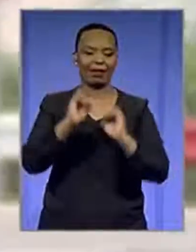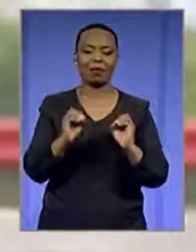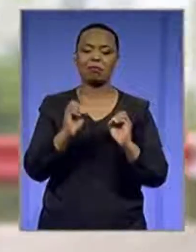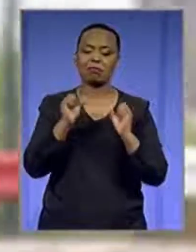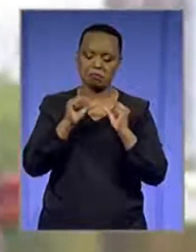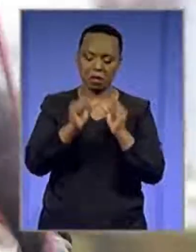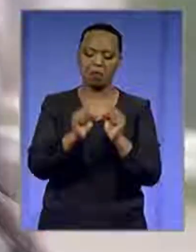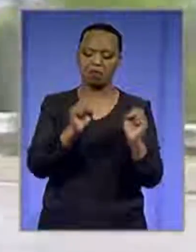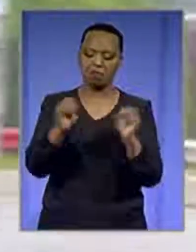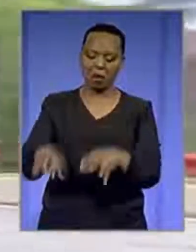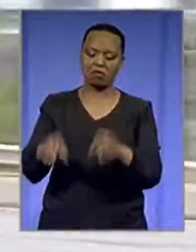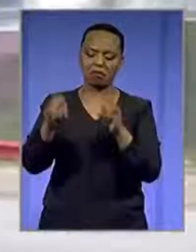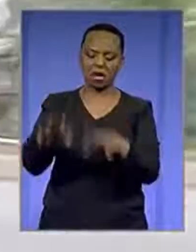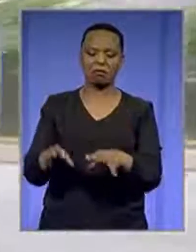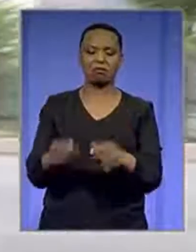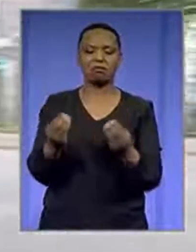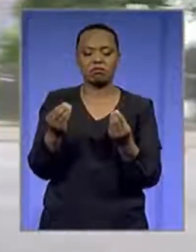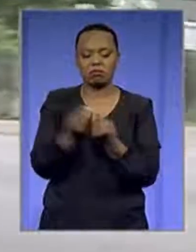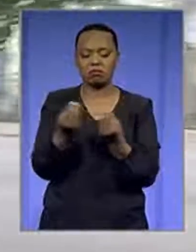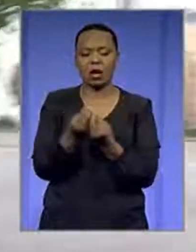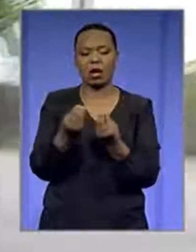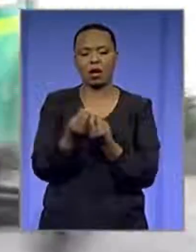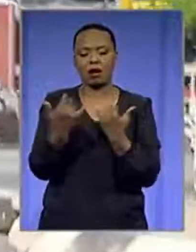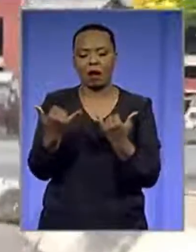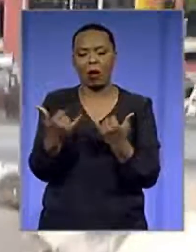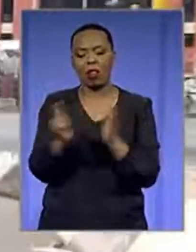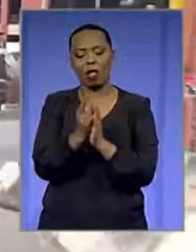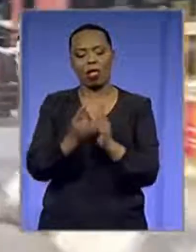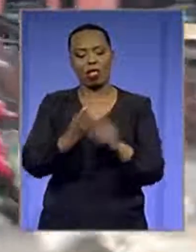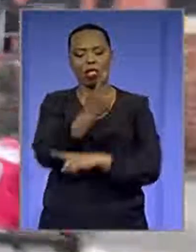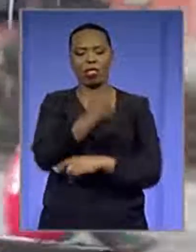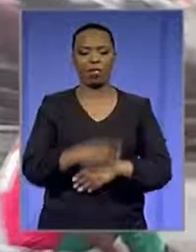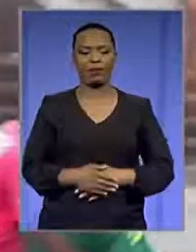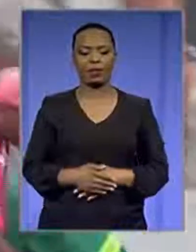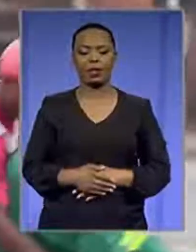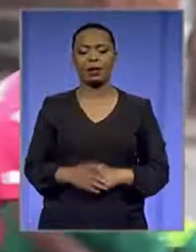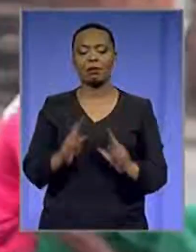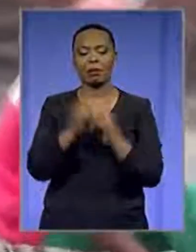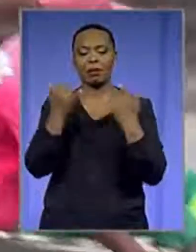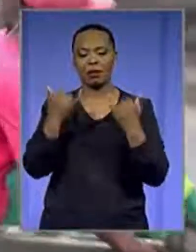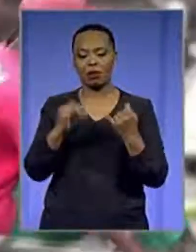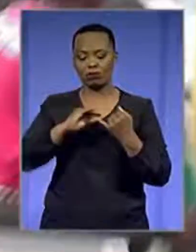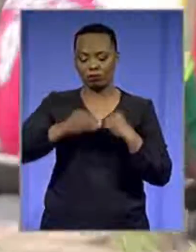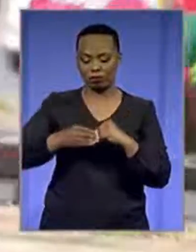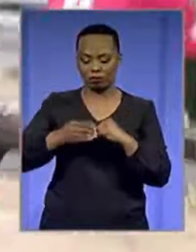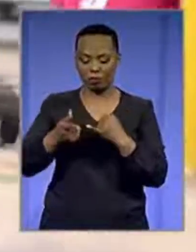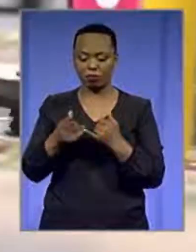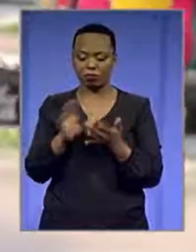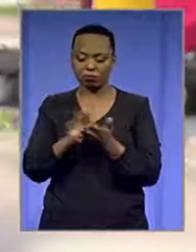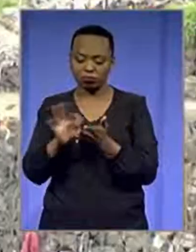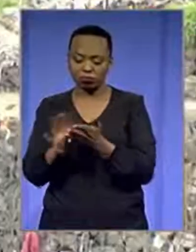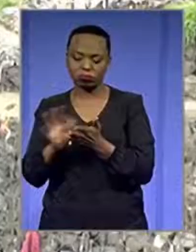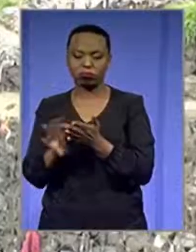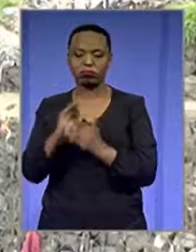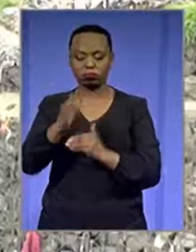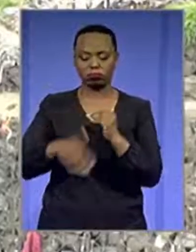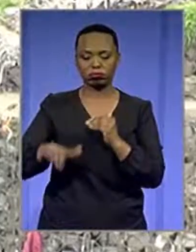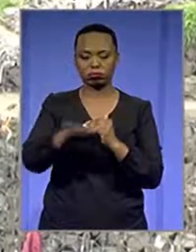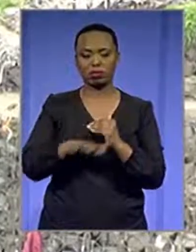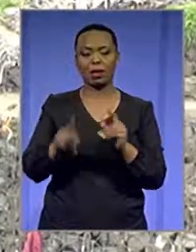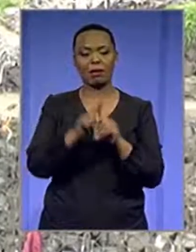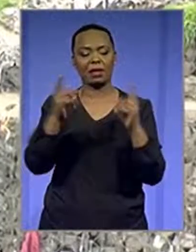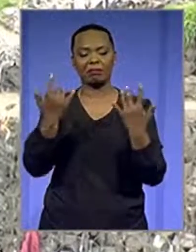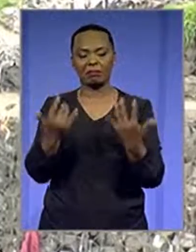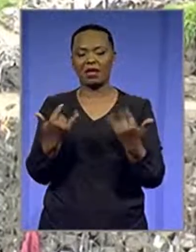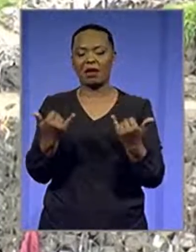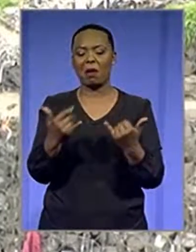se be le tharollo go molaleng gore teropokgolo e tla tšwela pele e redimuga godimo ga magala a mohweleretsheng ebile